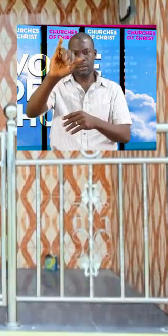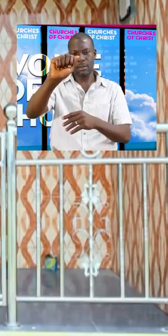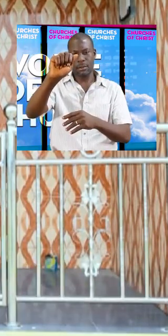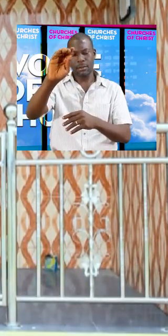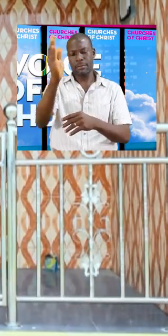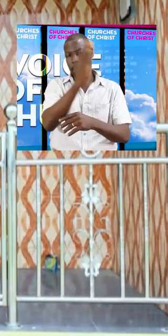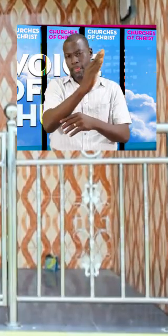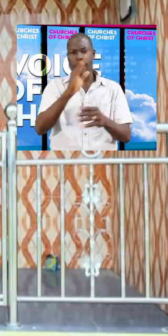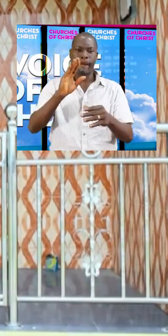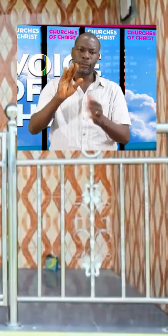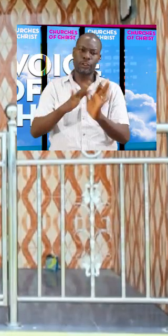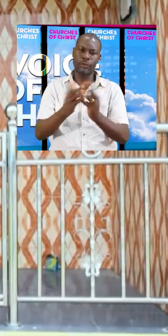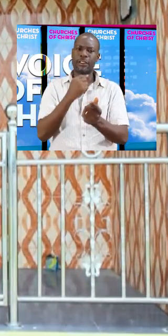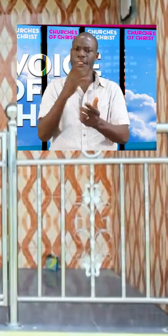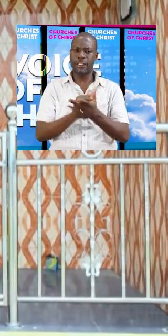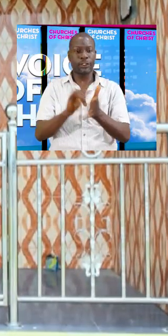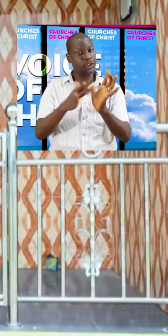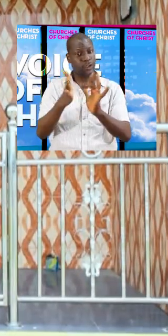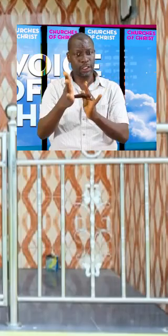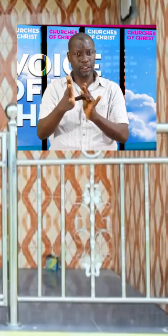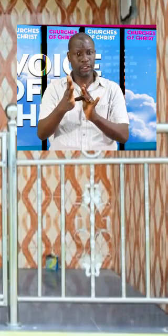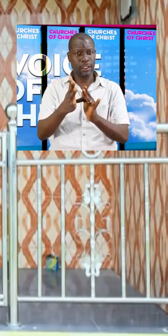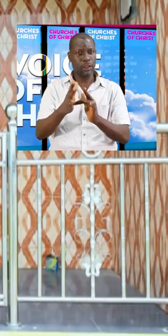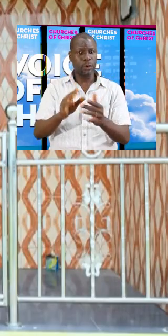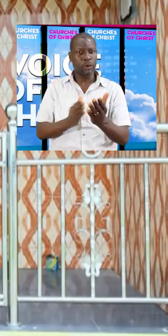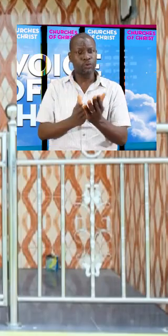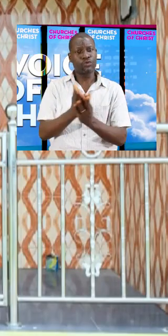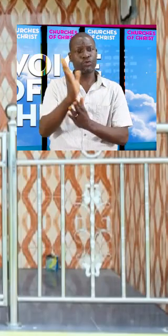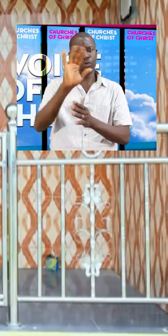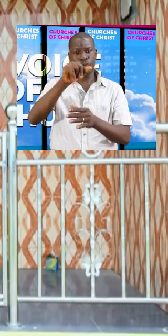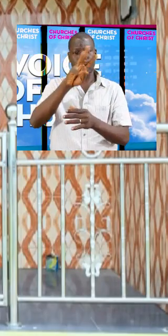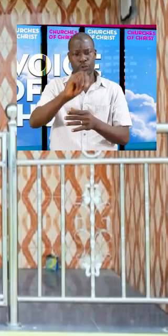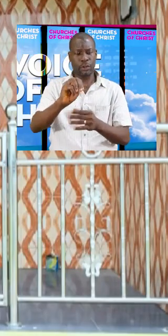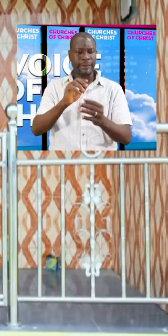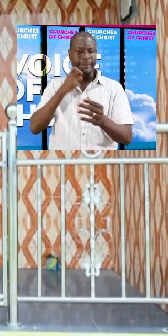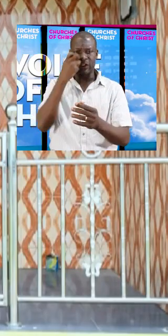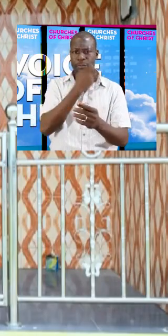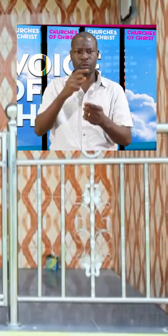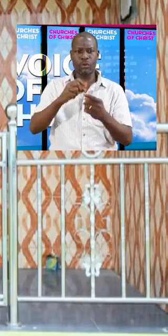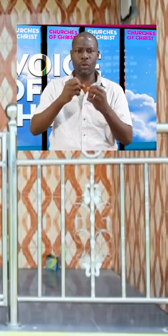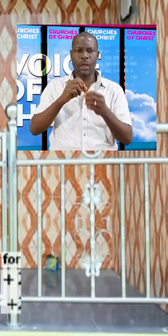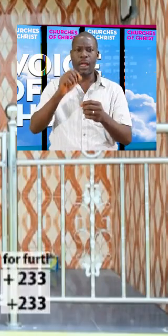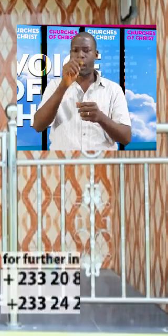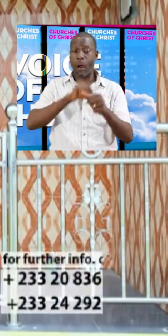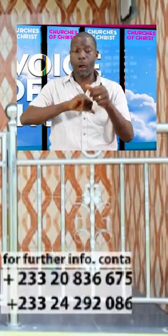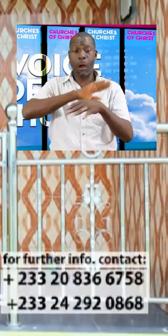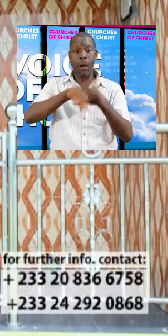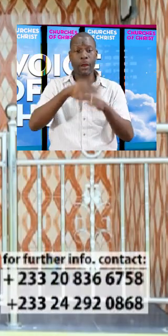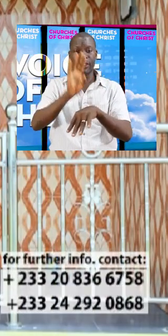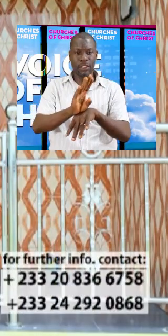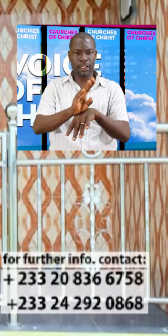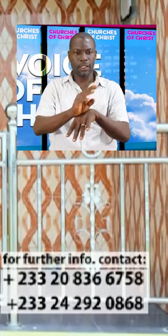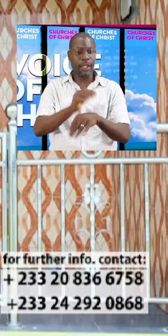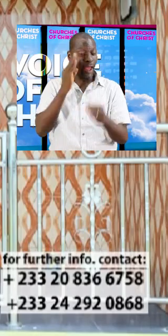bible say yewra yesu kristo efa john so e kasa ade kire asori ahoro no enyina na zo ye obi